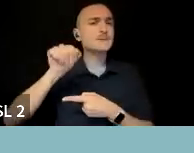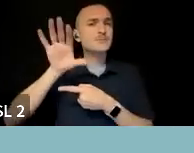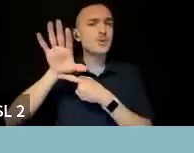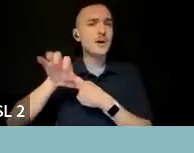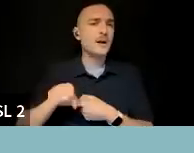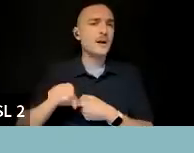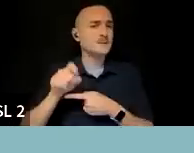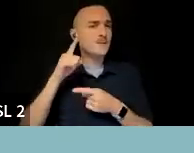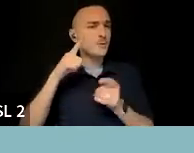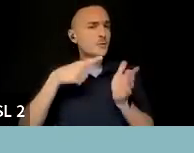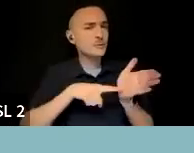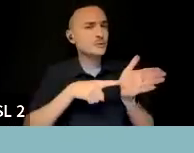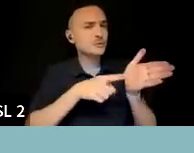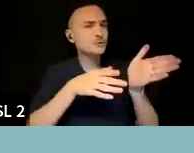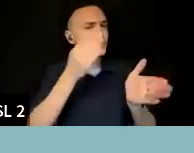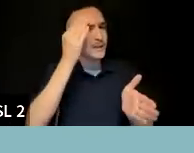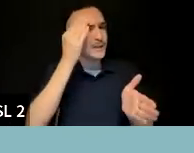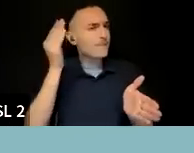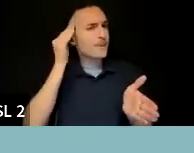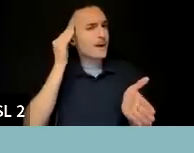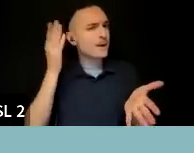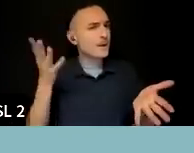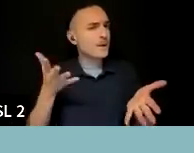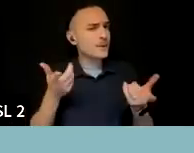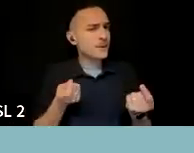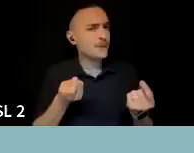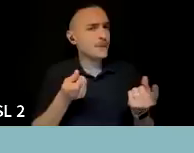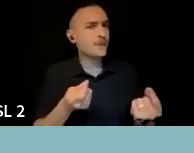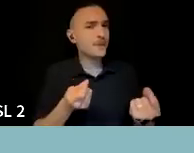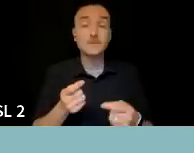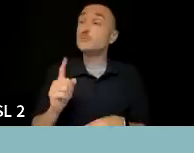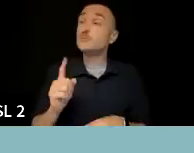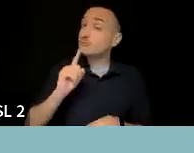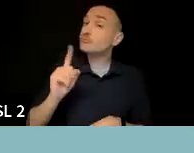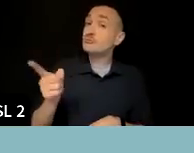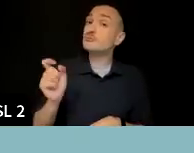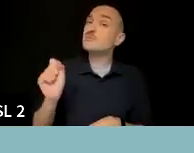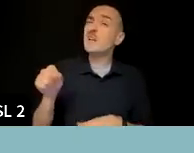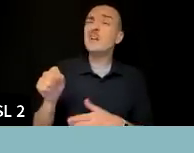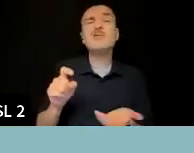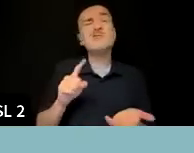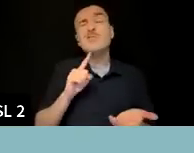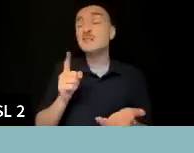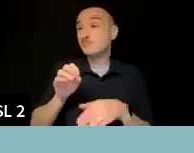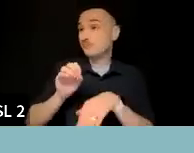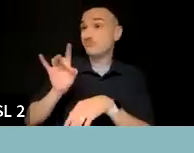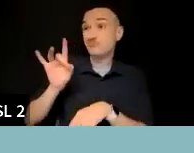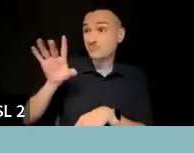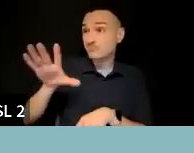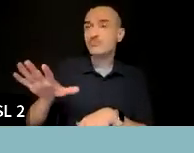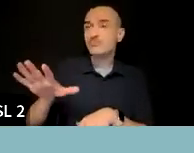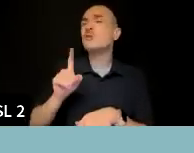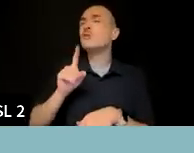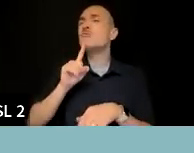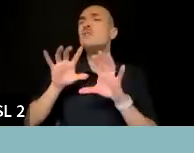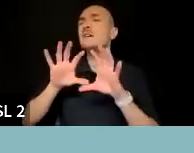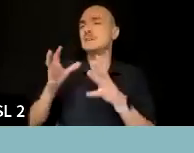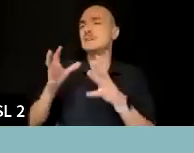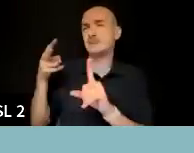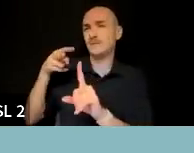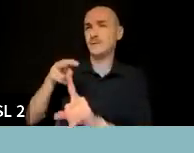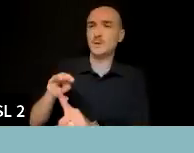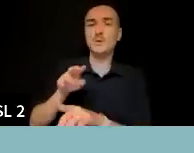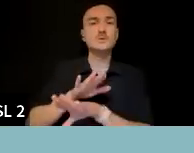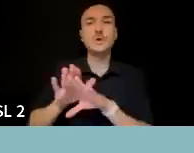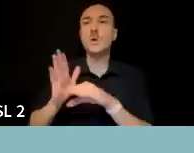Sherry? Sure. I think really just be realistic. Don't propose more work than you can reasonably do within the time